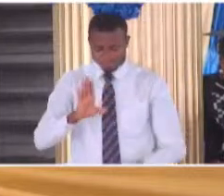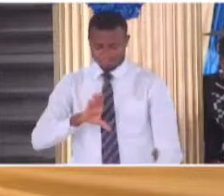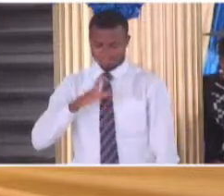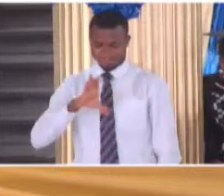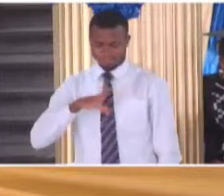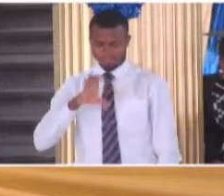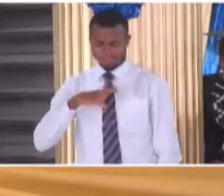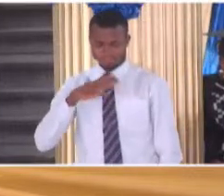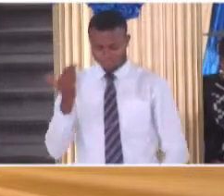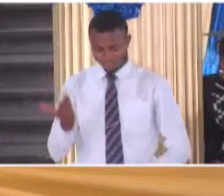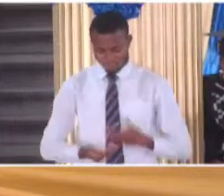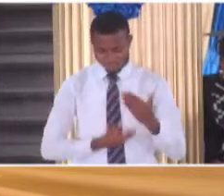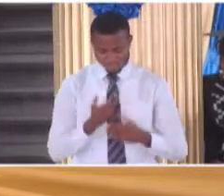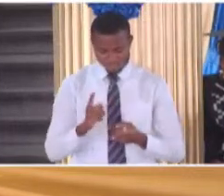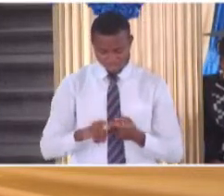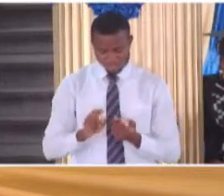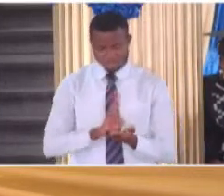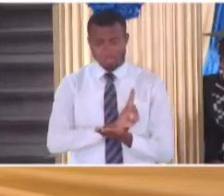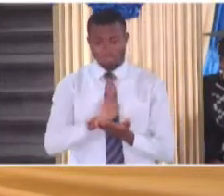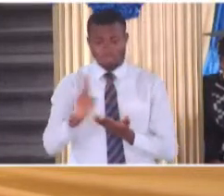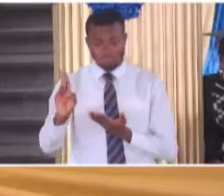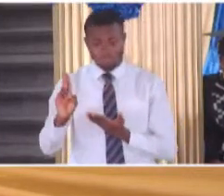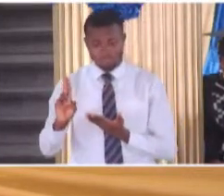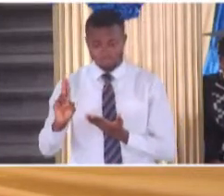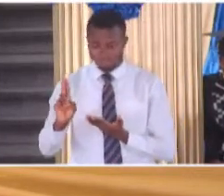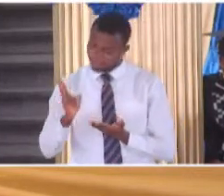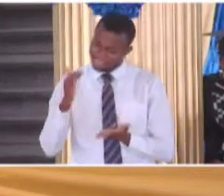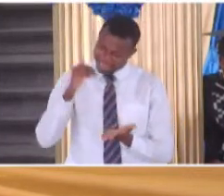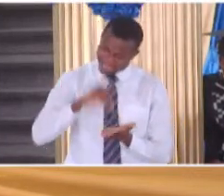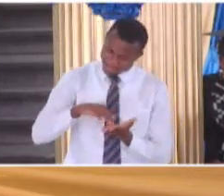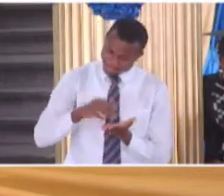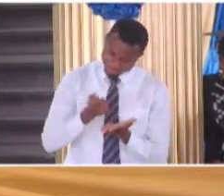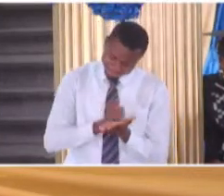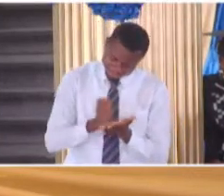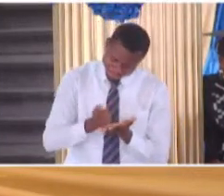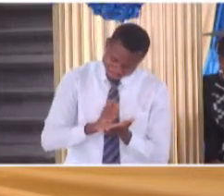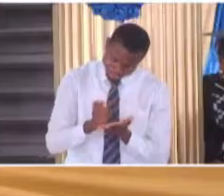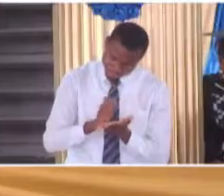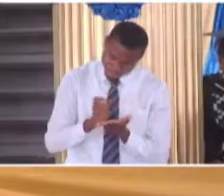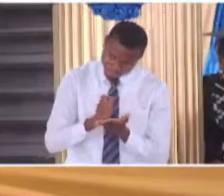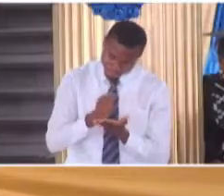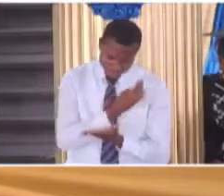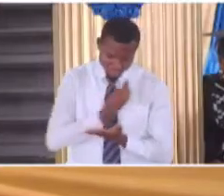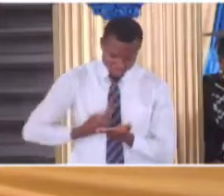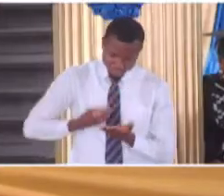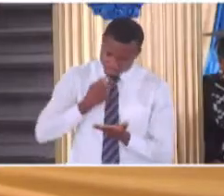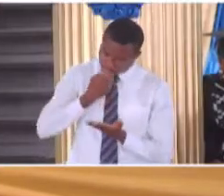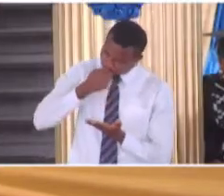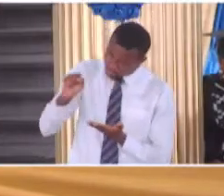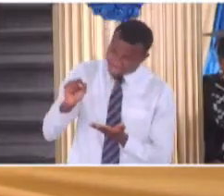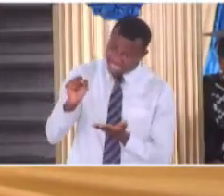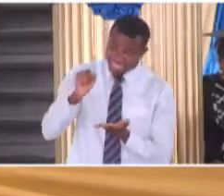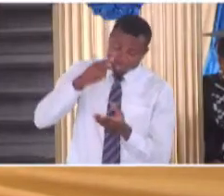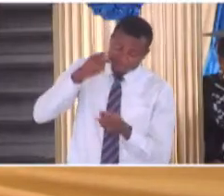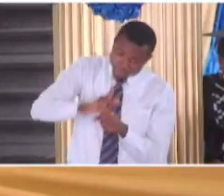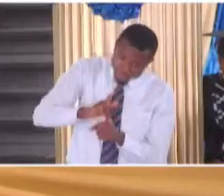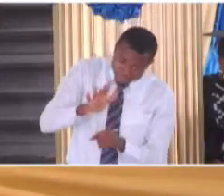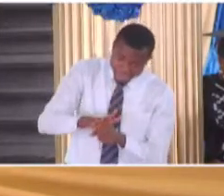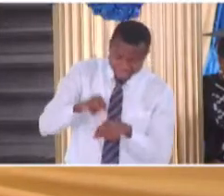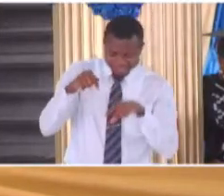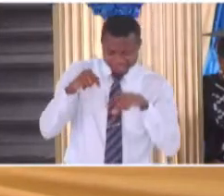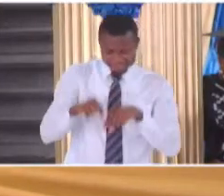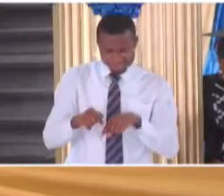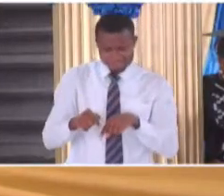to the university and took the matriculation oath. I take this opportunity to once again welcome the